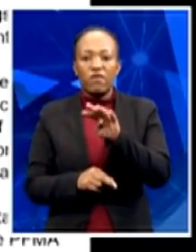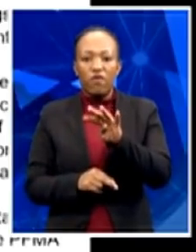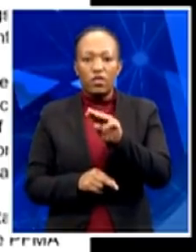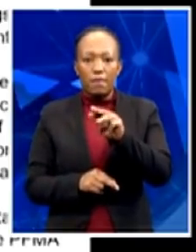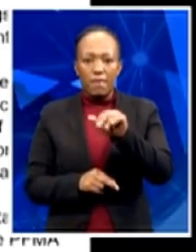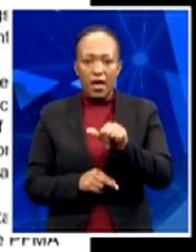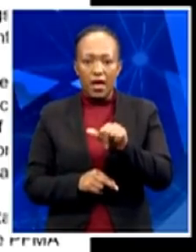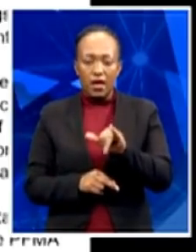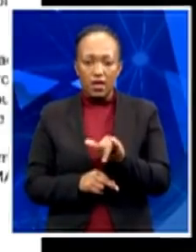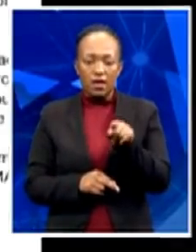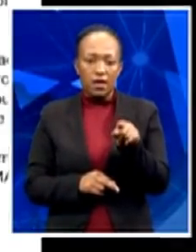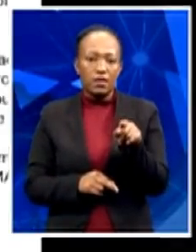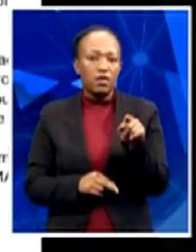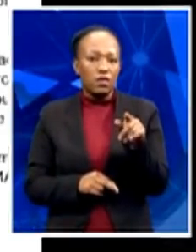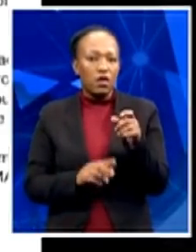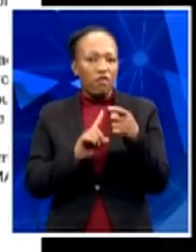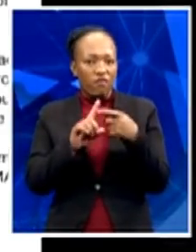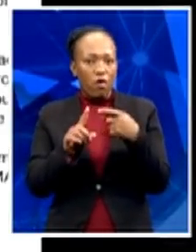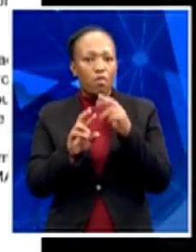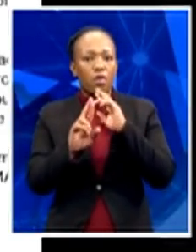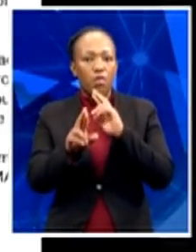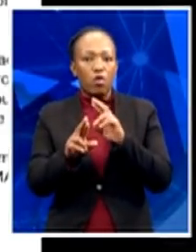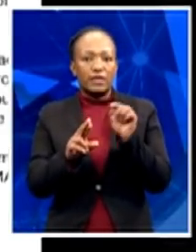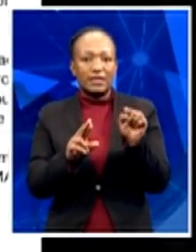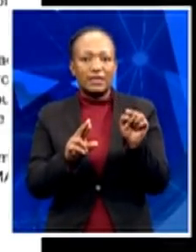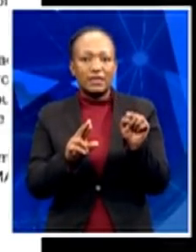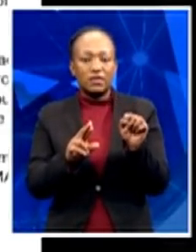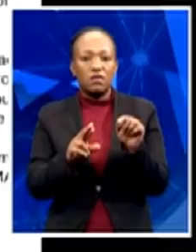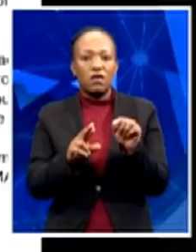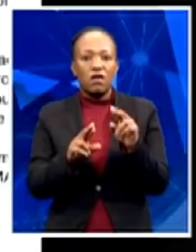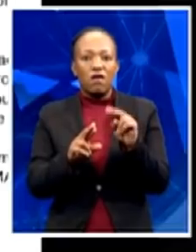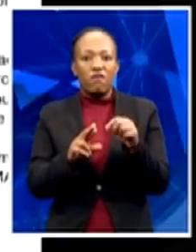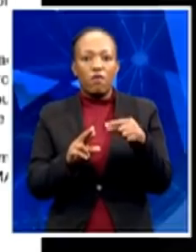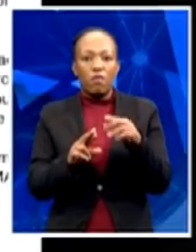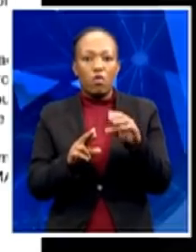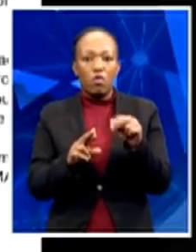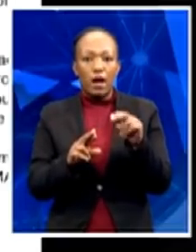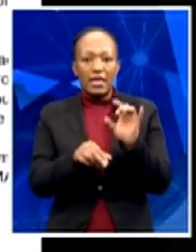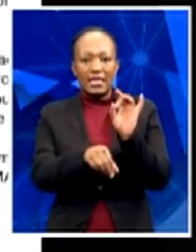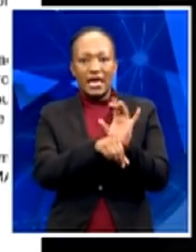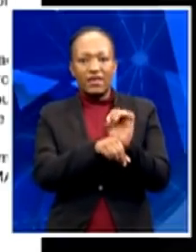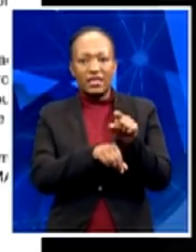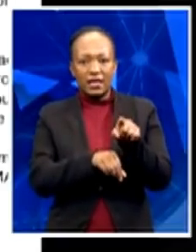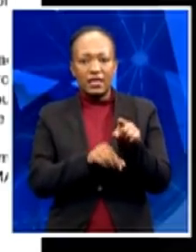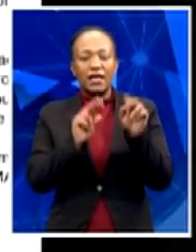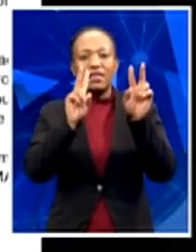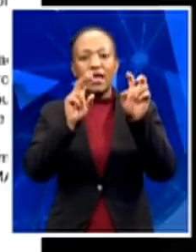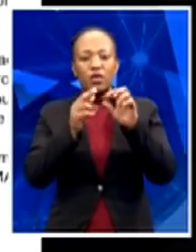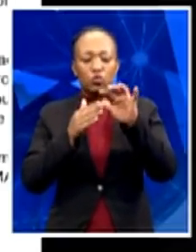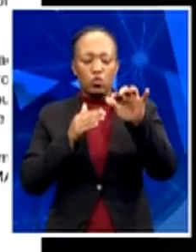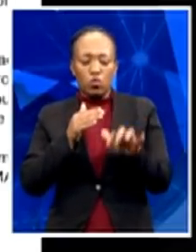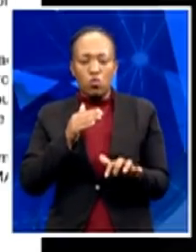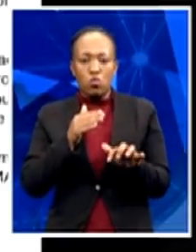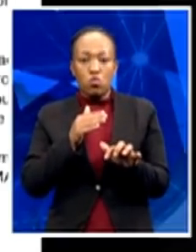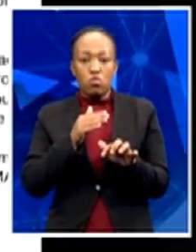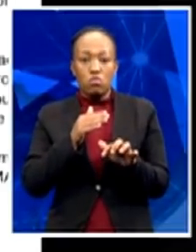from Ngubane Tax Advisory. And the main issues that that came up from that